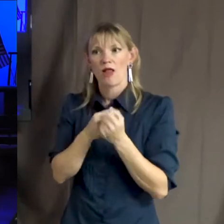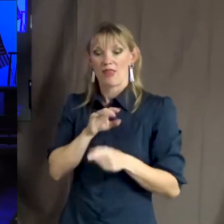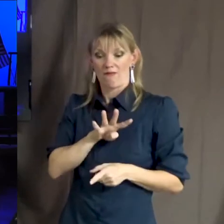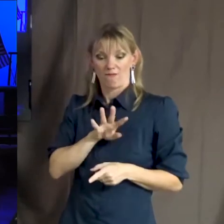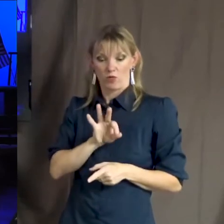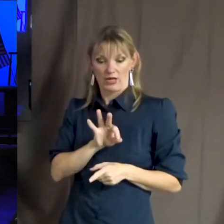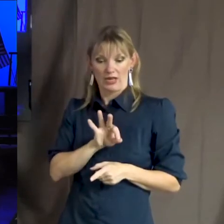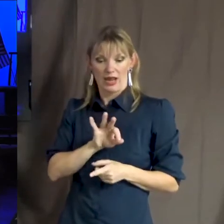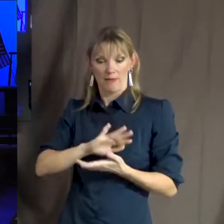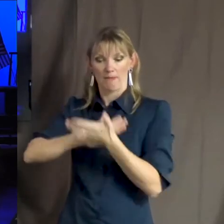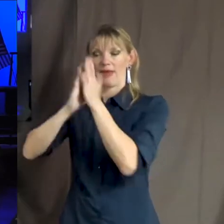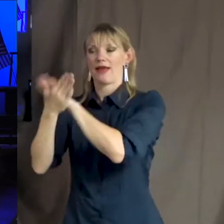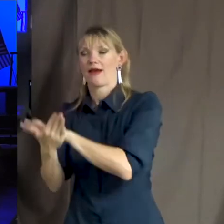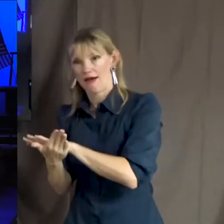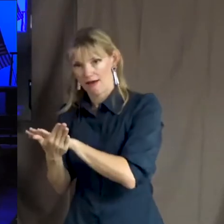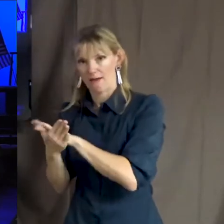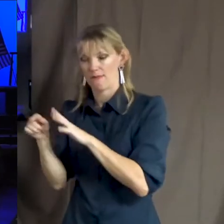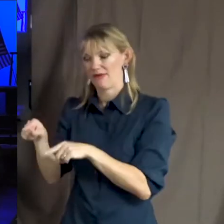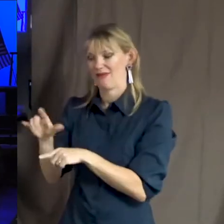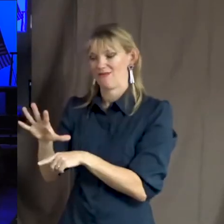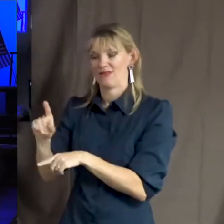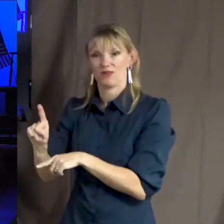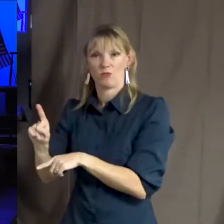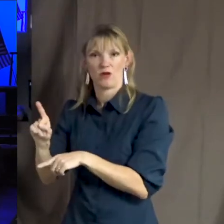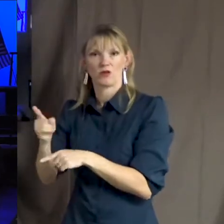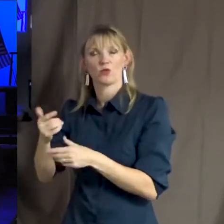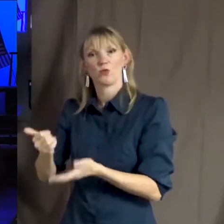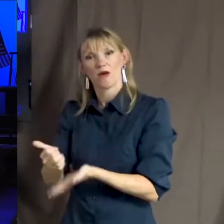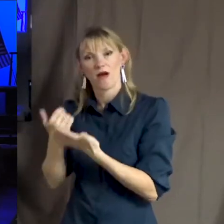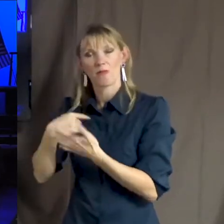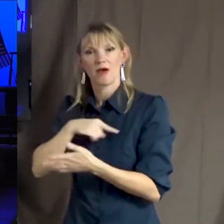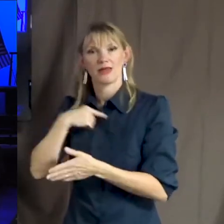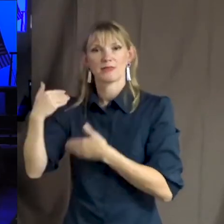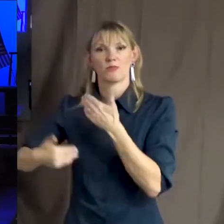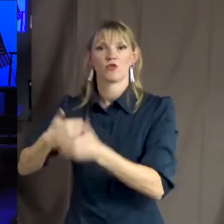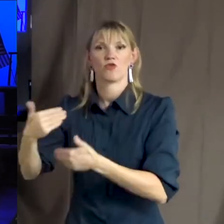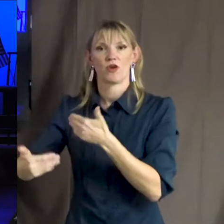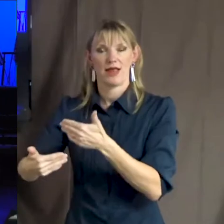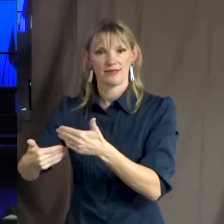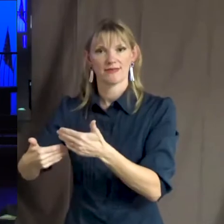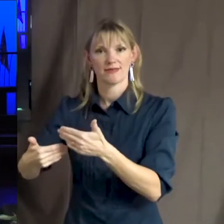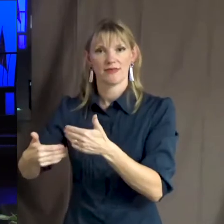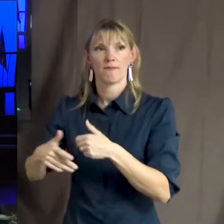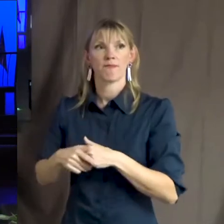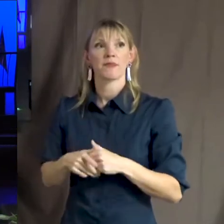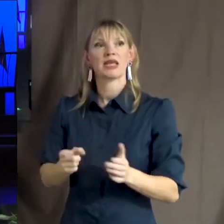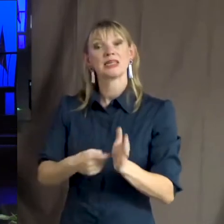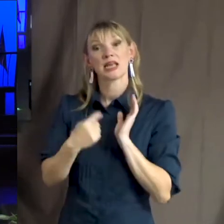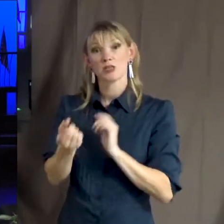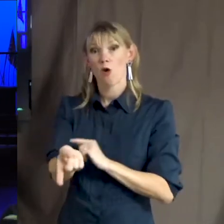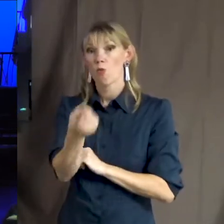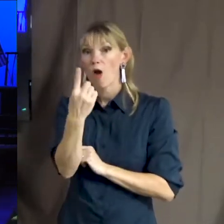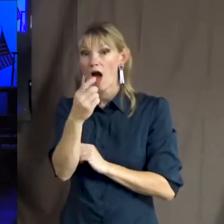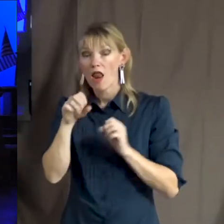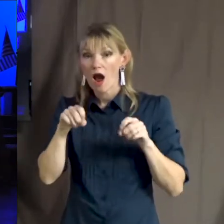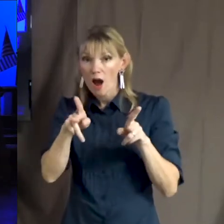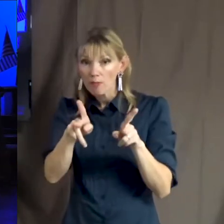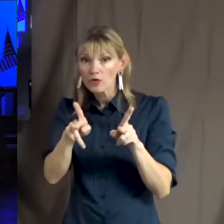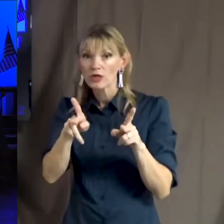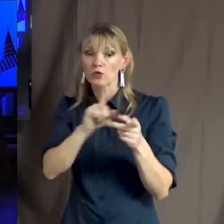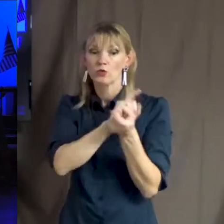the 51, to help us progress in moving forward. It takes one opportunity to change a